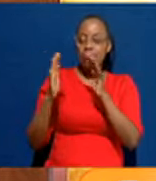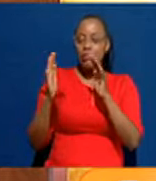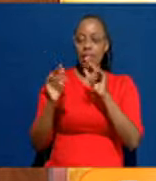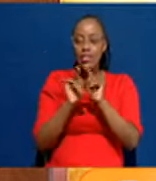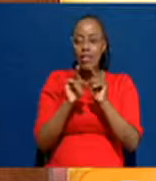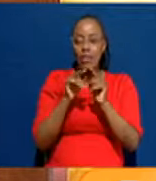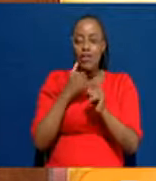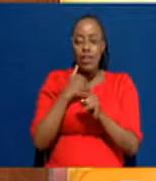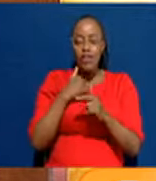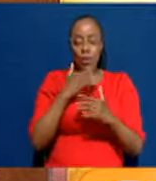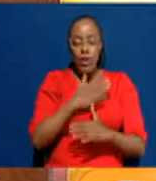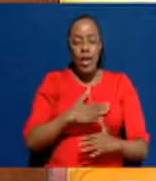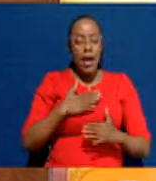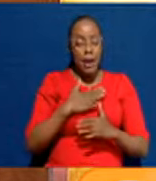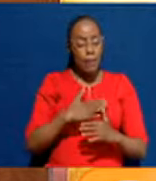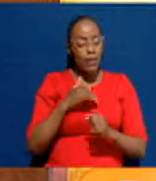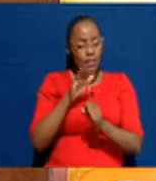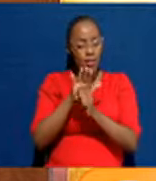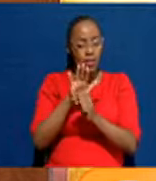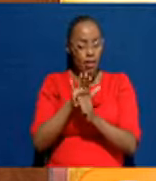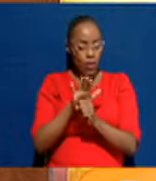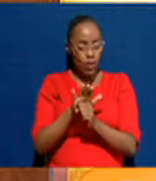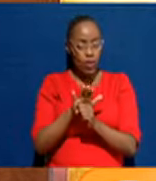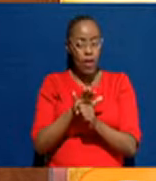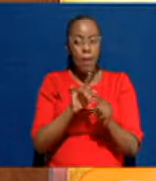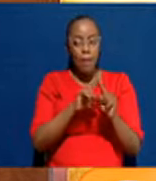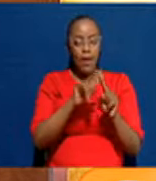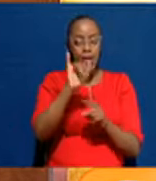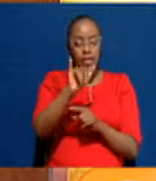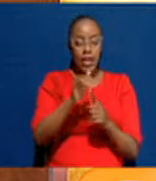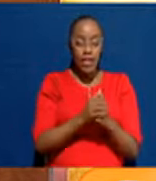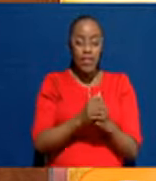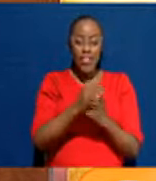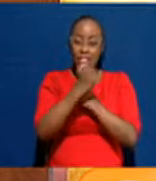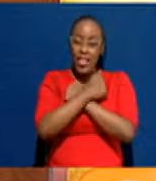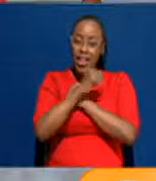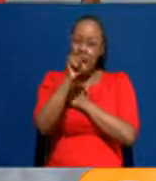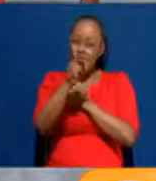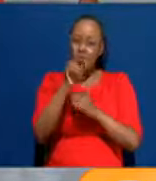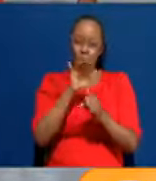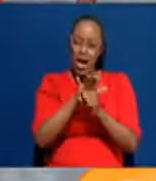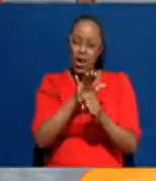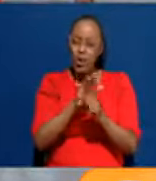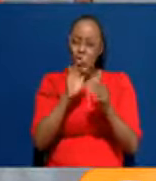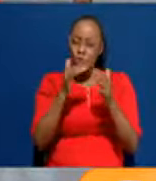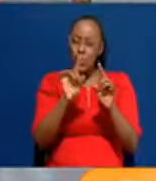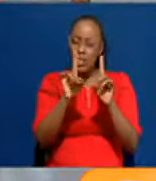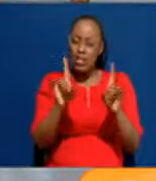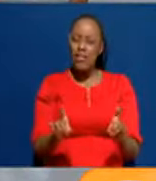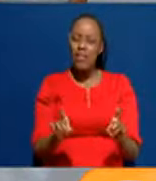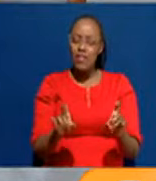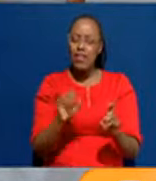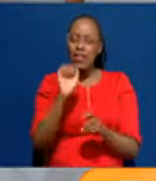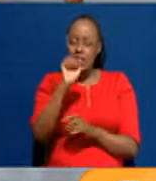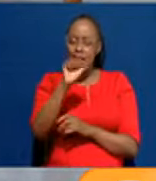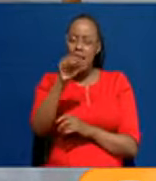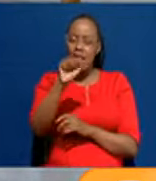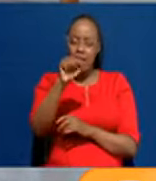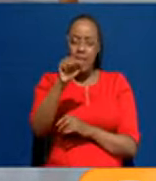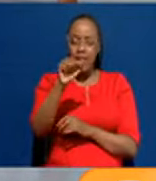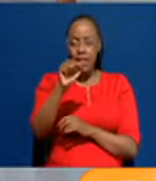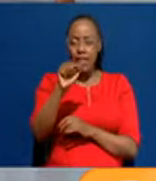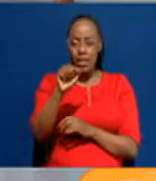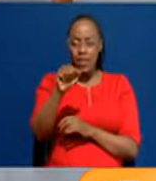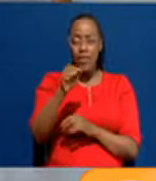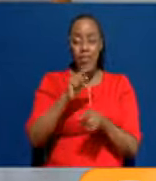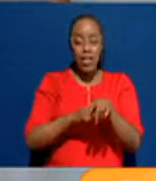feel appreciated and we thank them for that. Wanawapenda sana. Do they like you at the Kenya? Yeah. Kabisa. Yeah.